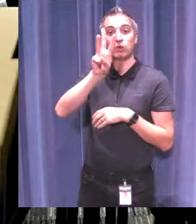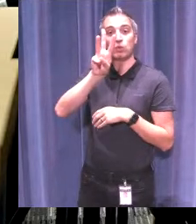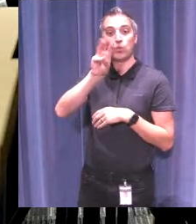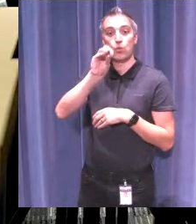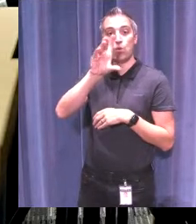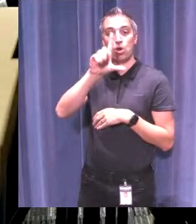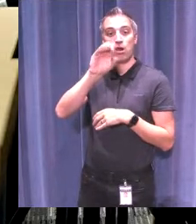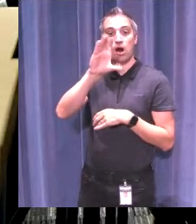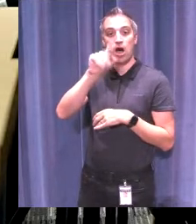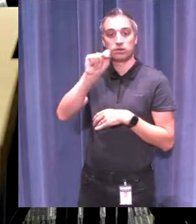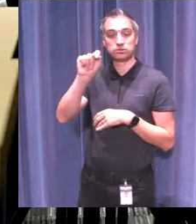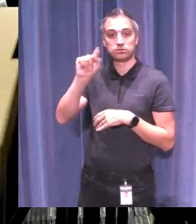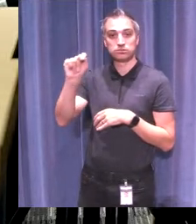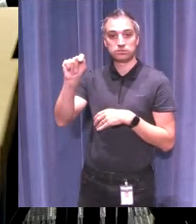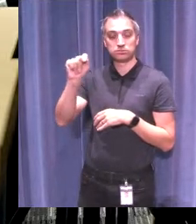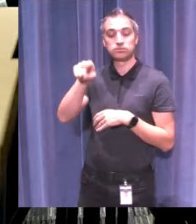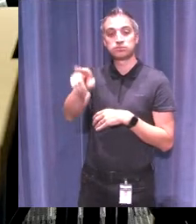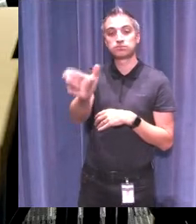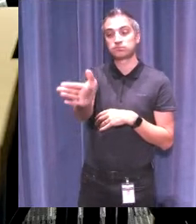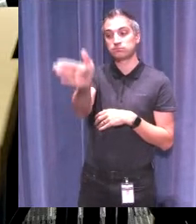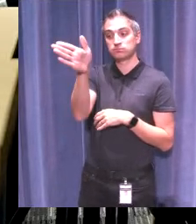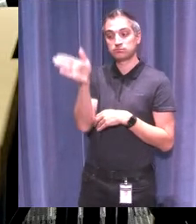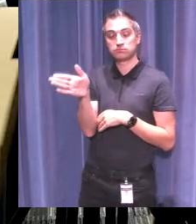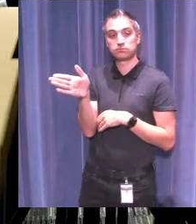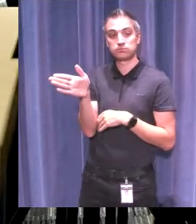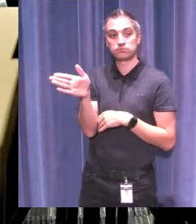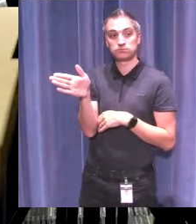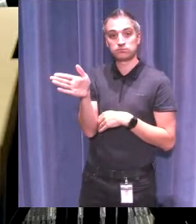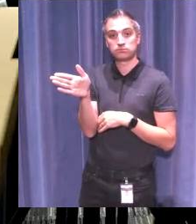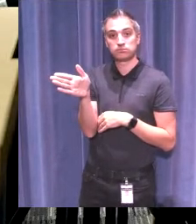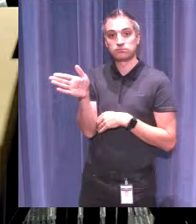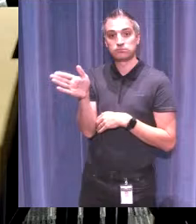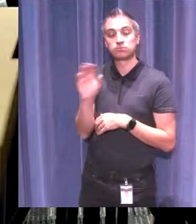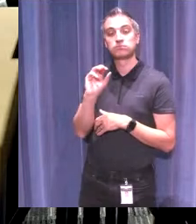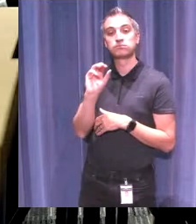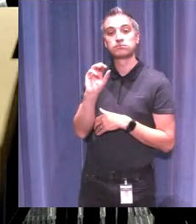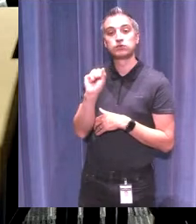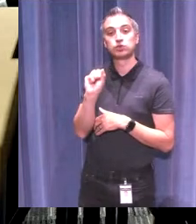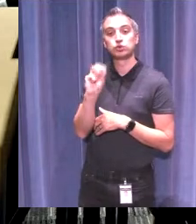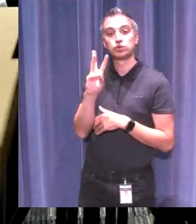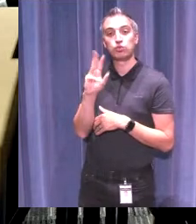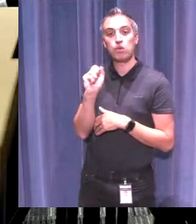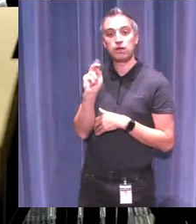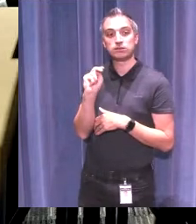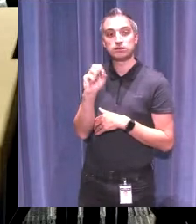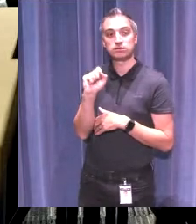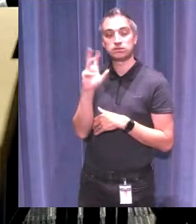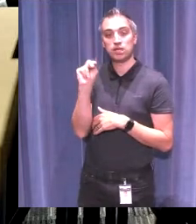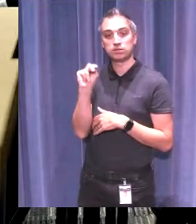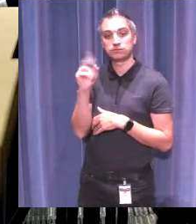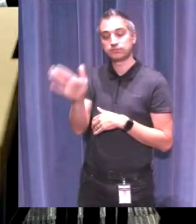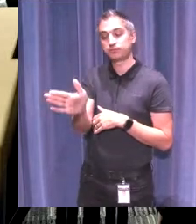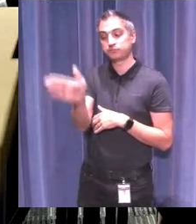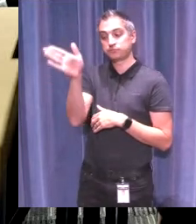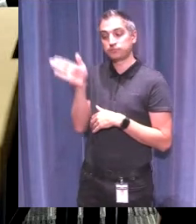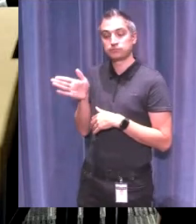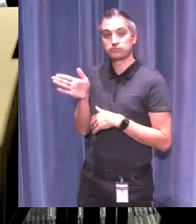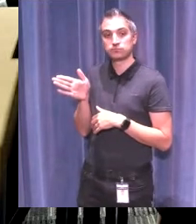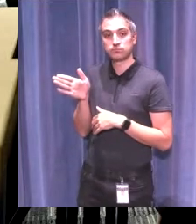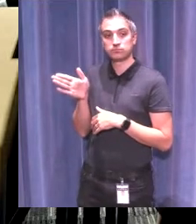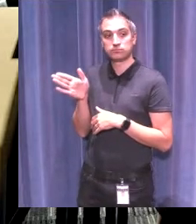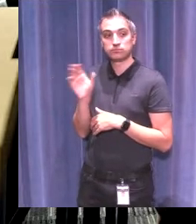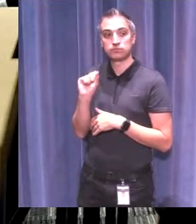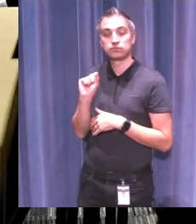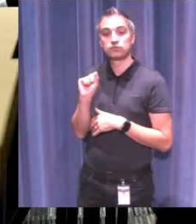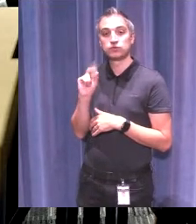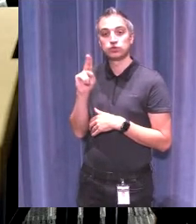Wolcott. To her left is Trustee Swanson, and then to his left is Sue